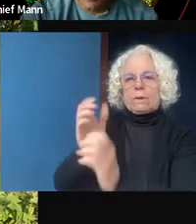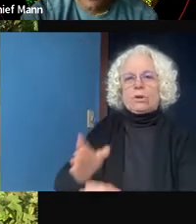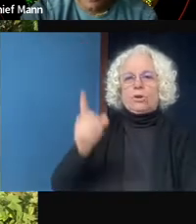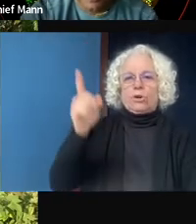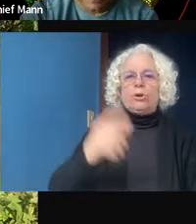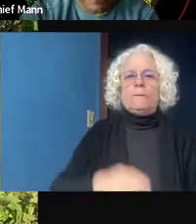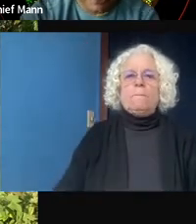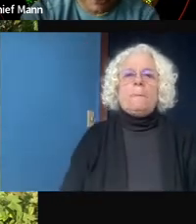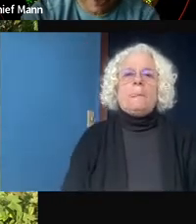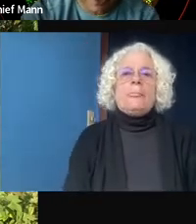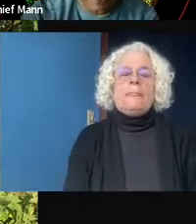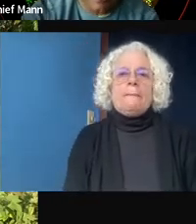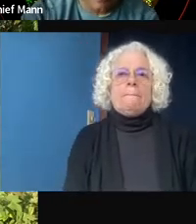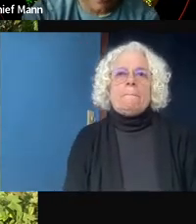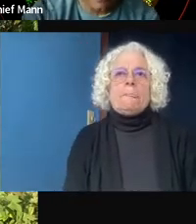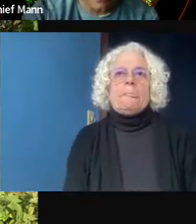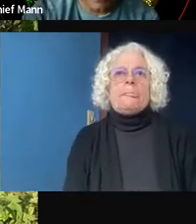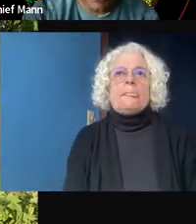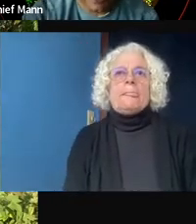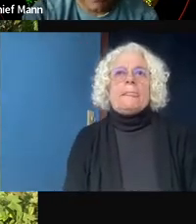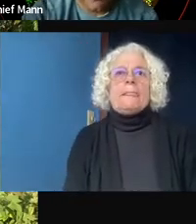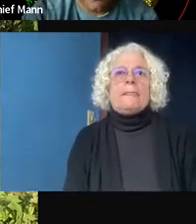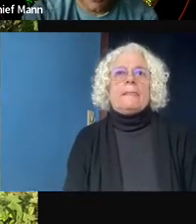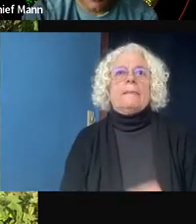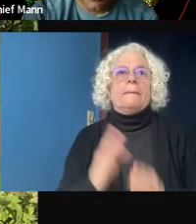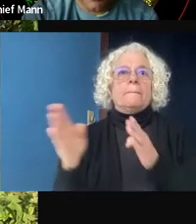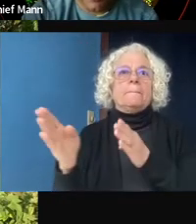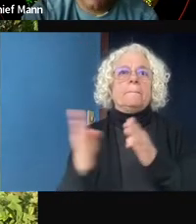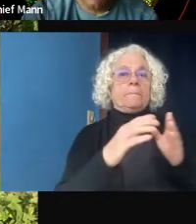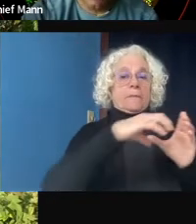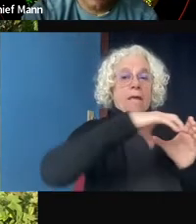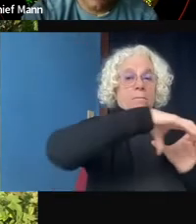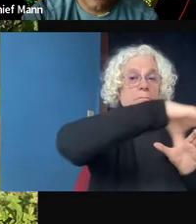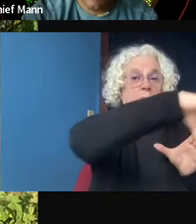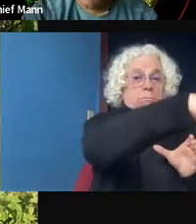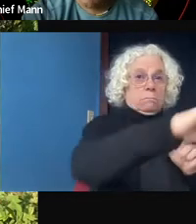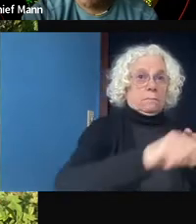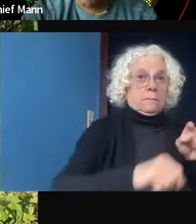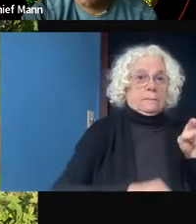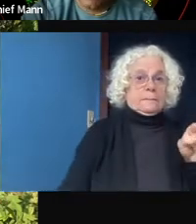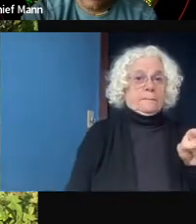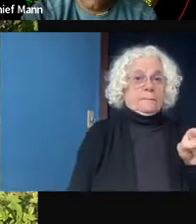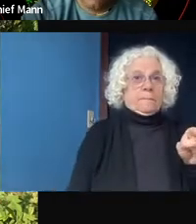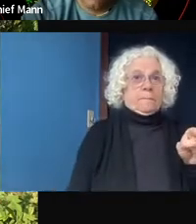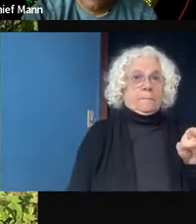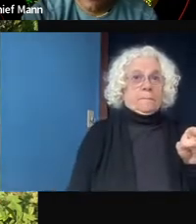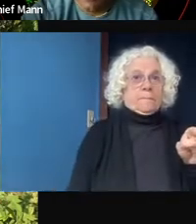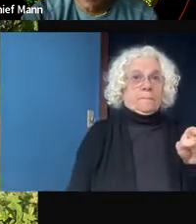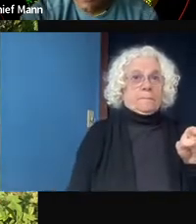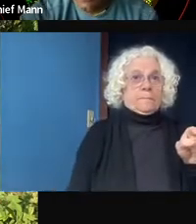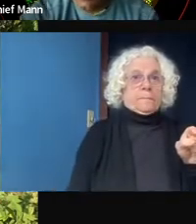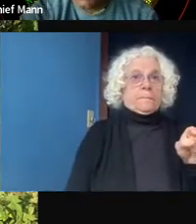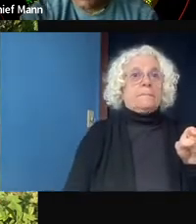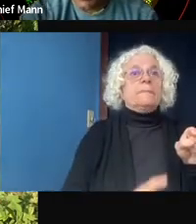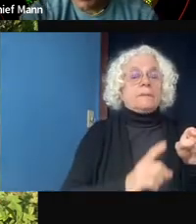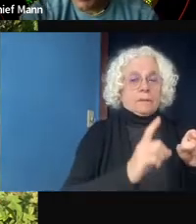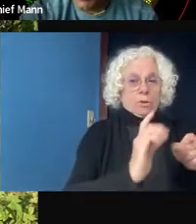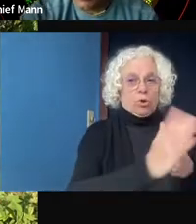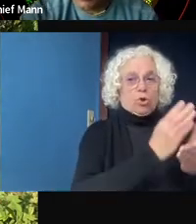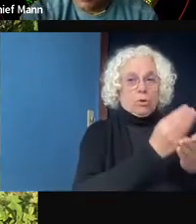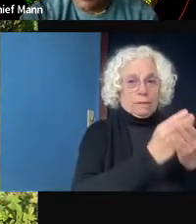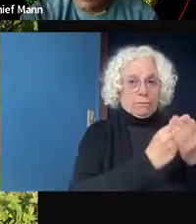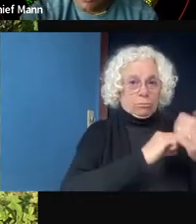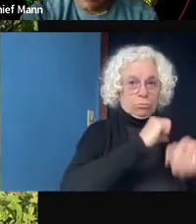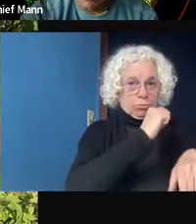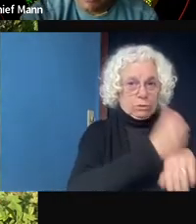Here we are, this is a high tunnel that was, funds were raised, and it was the first high tunnel we put up so we could